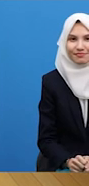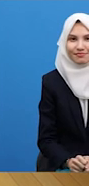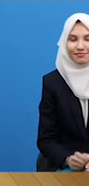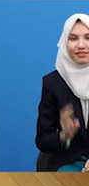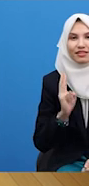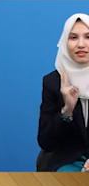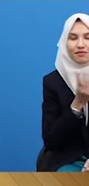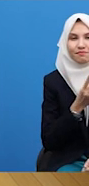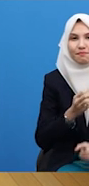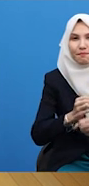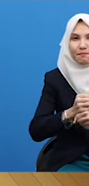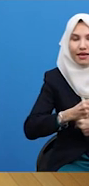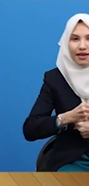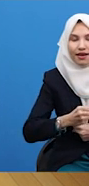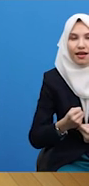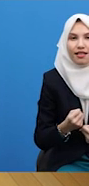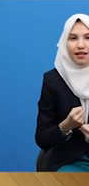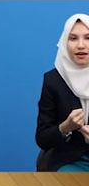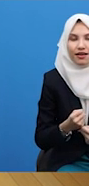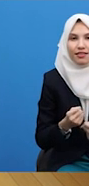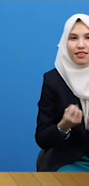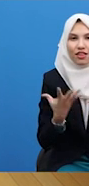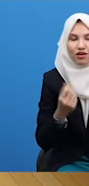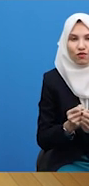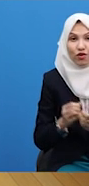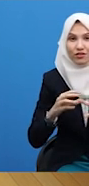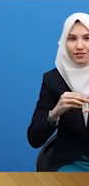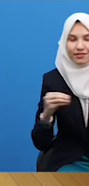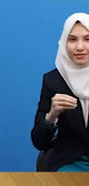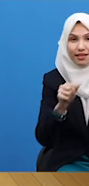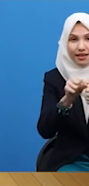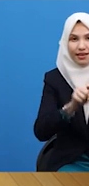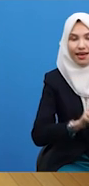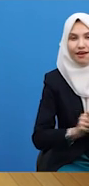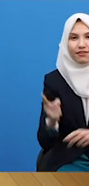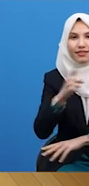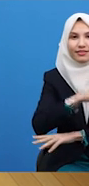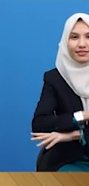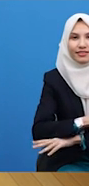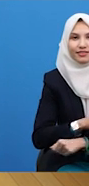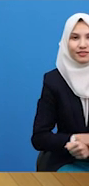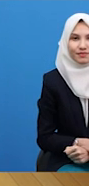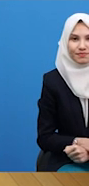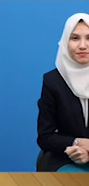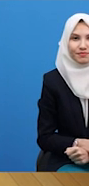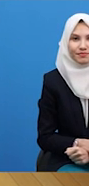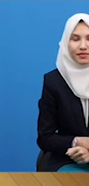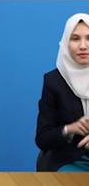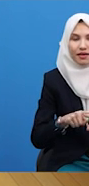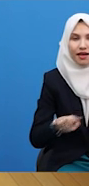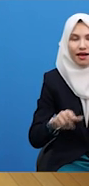We make a lot of choices every day. Some are quick ones, but